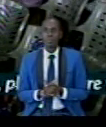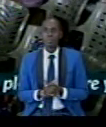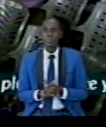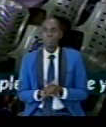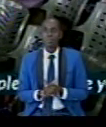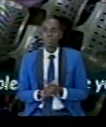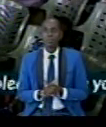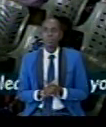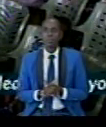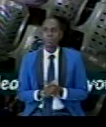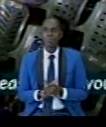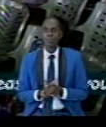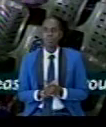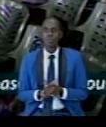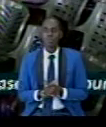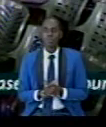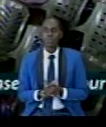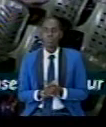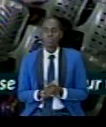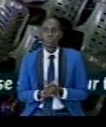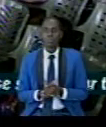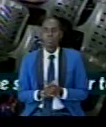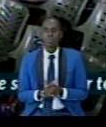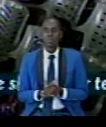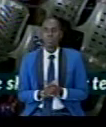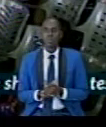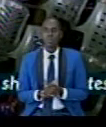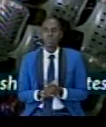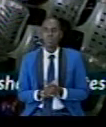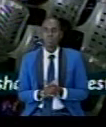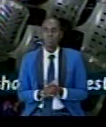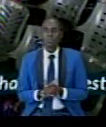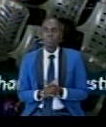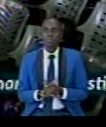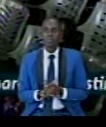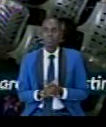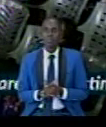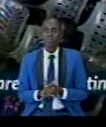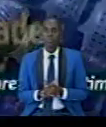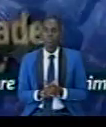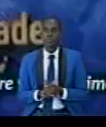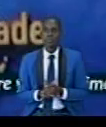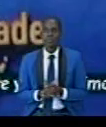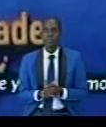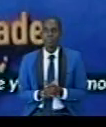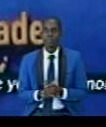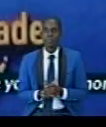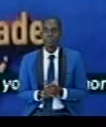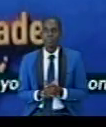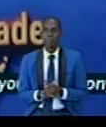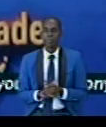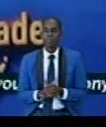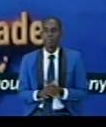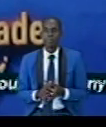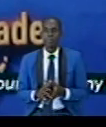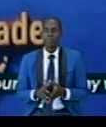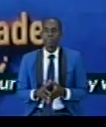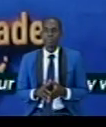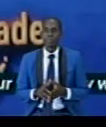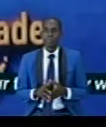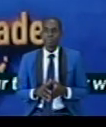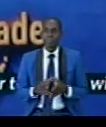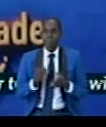podium here immediately after the program tonight. Just come to the front or the podium here, all